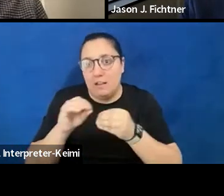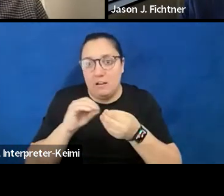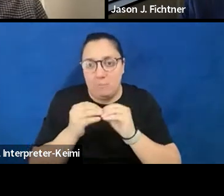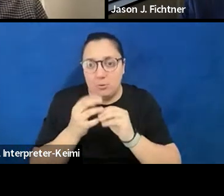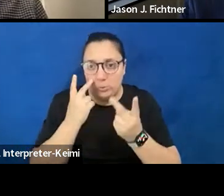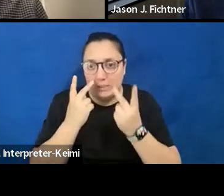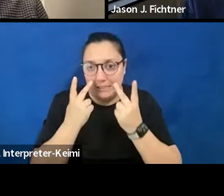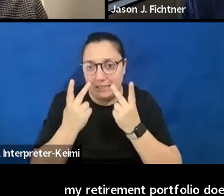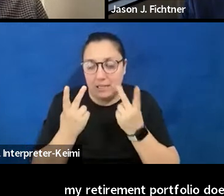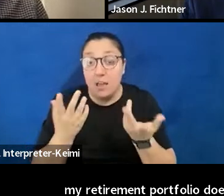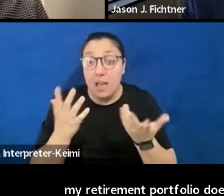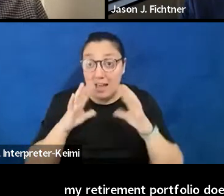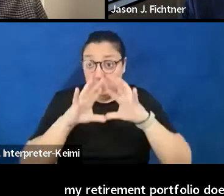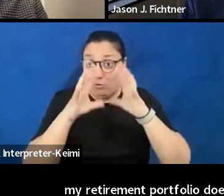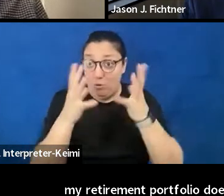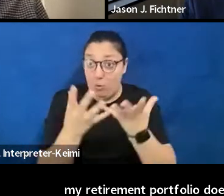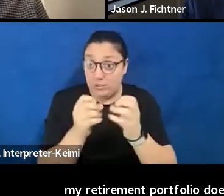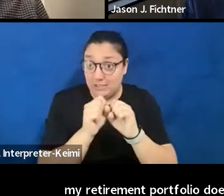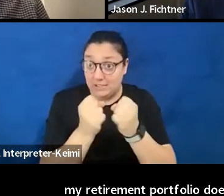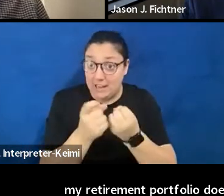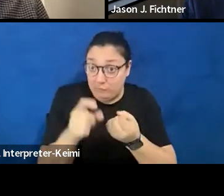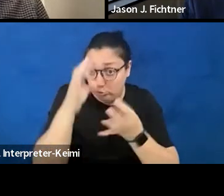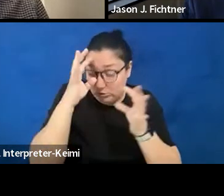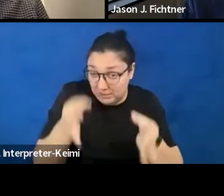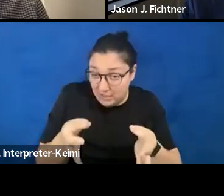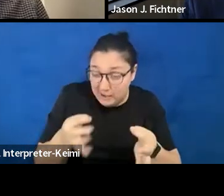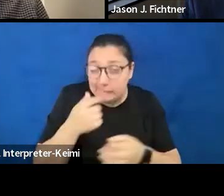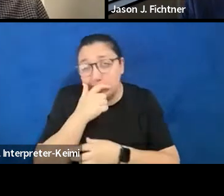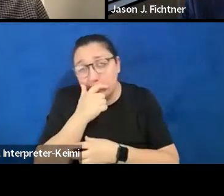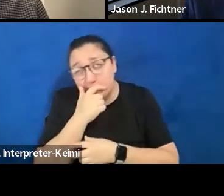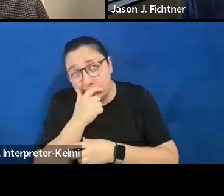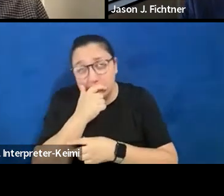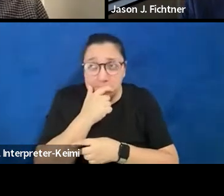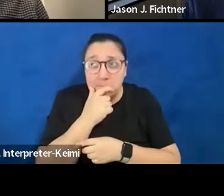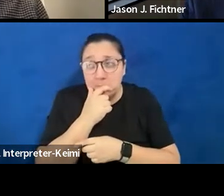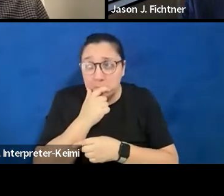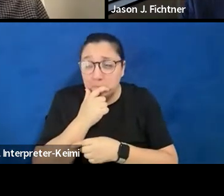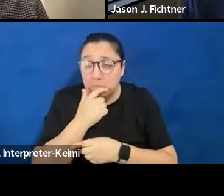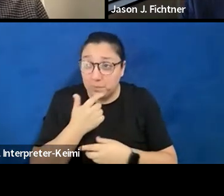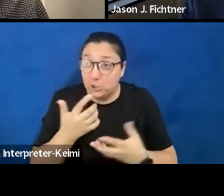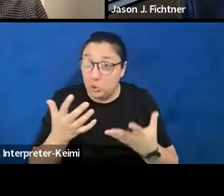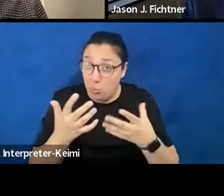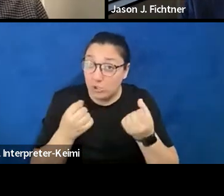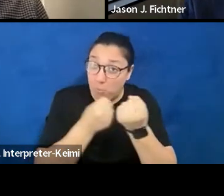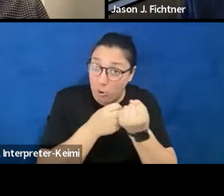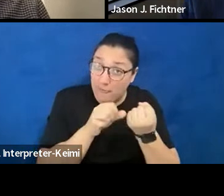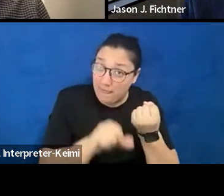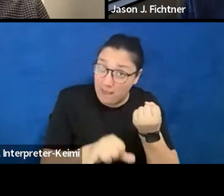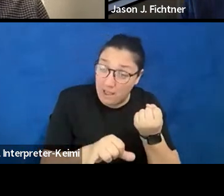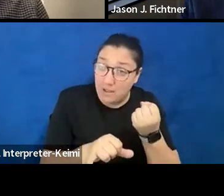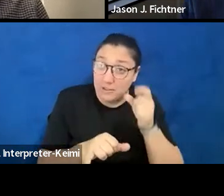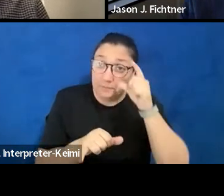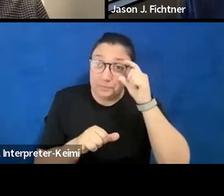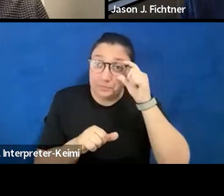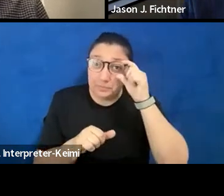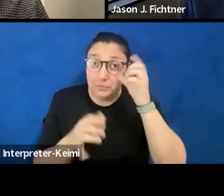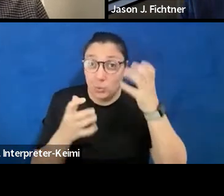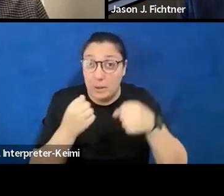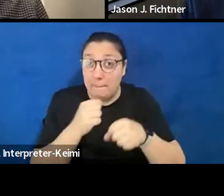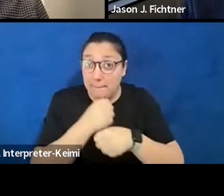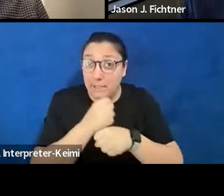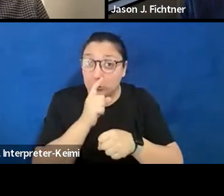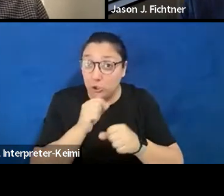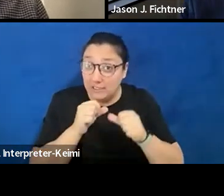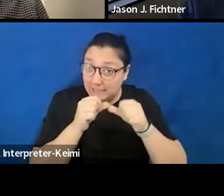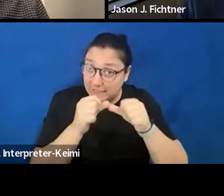And I think, you know, as a society, we have to decide, you know, is this something that, you know, we want to support and make sure continues in a way that